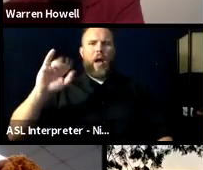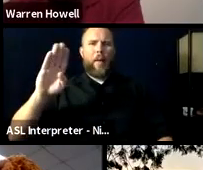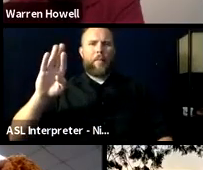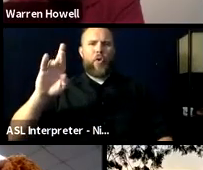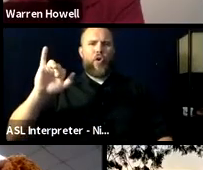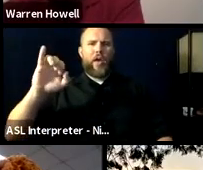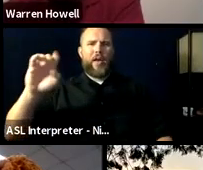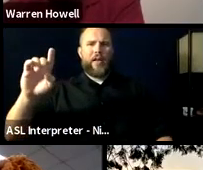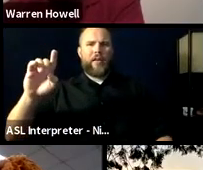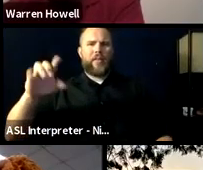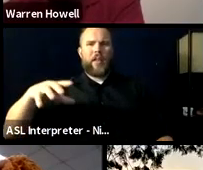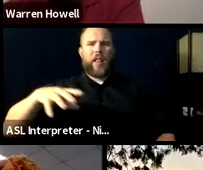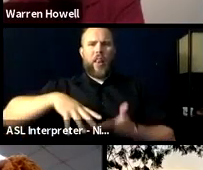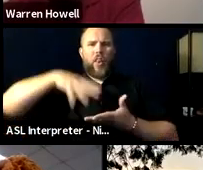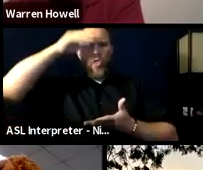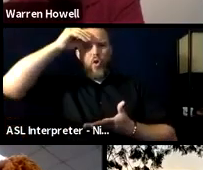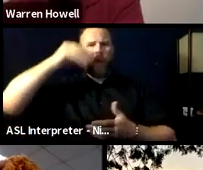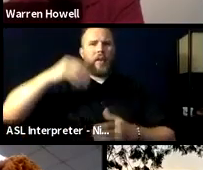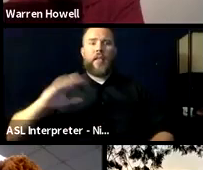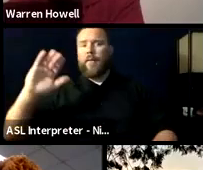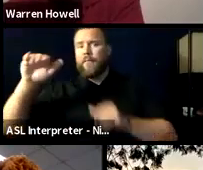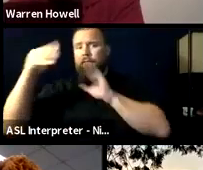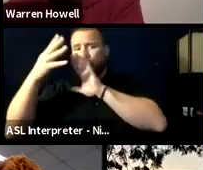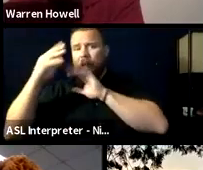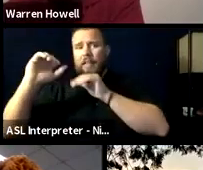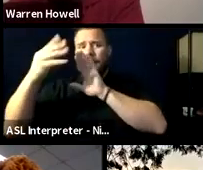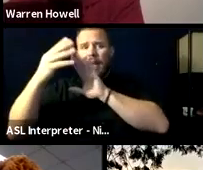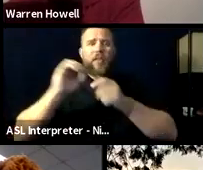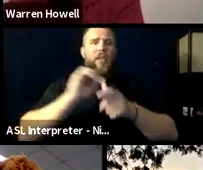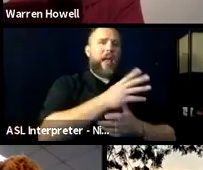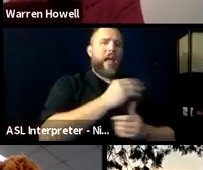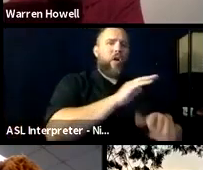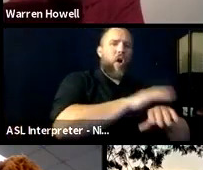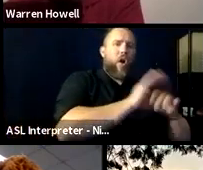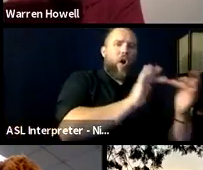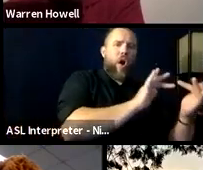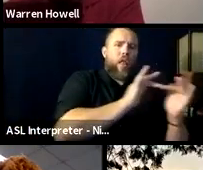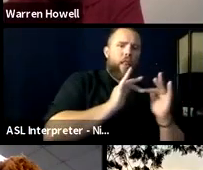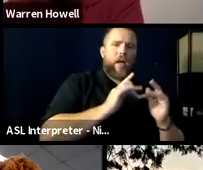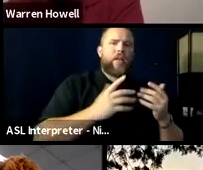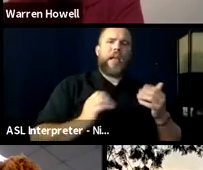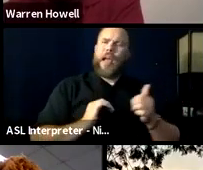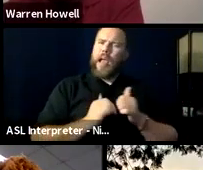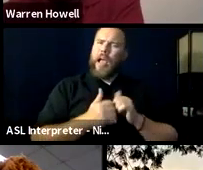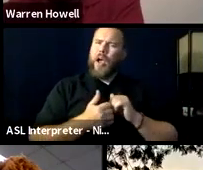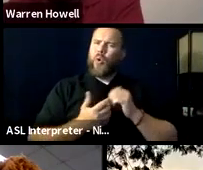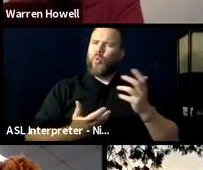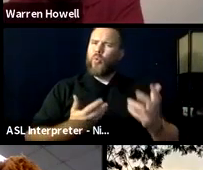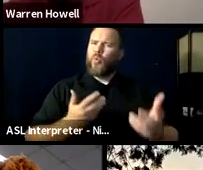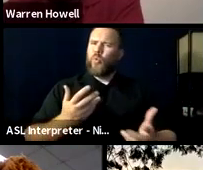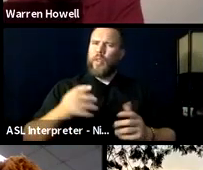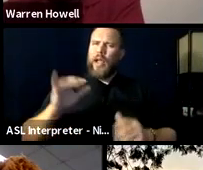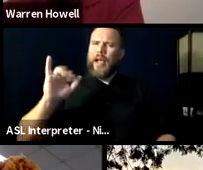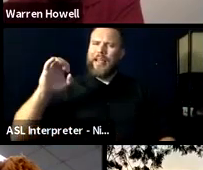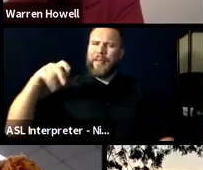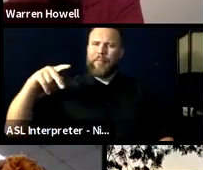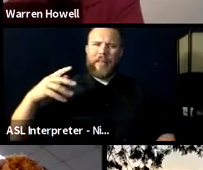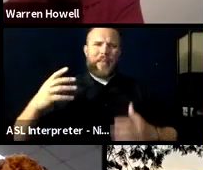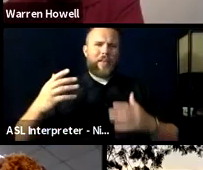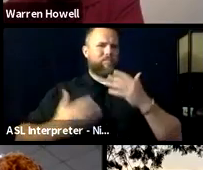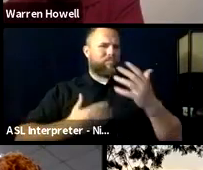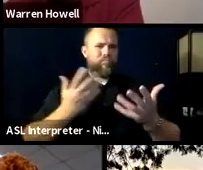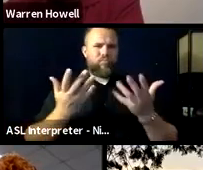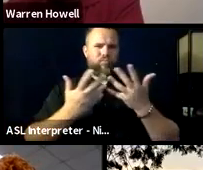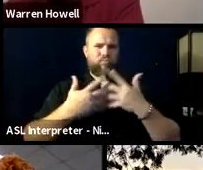they have any face-to-face instruction when it's safe? And how would you be able to